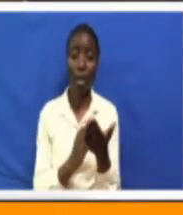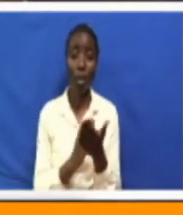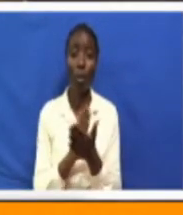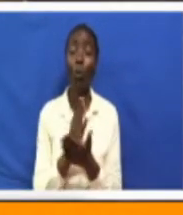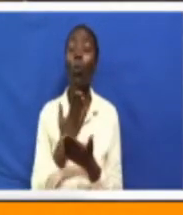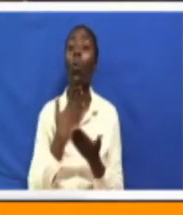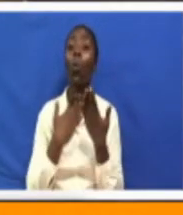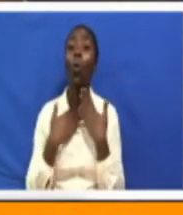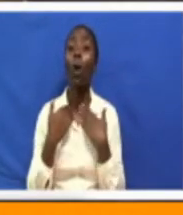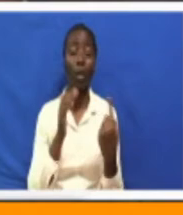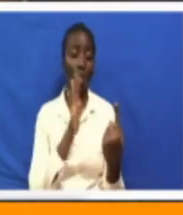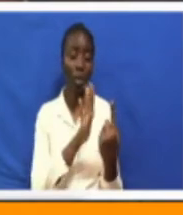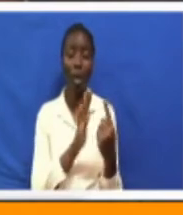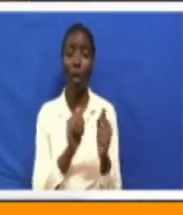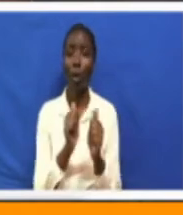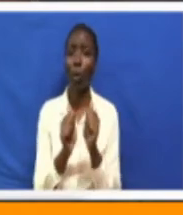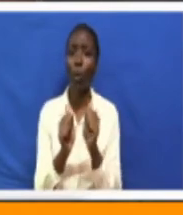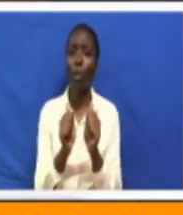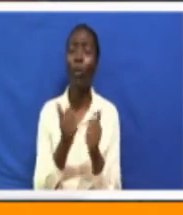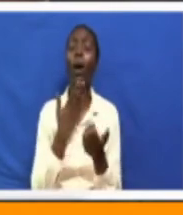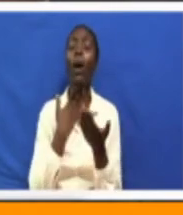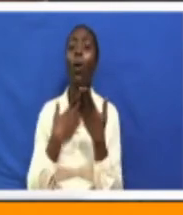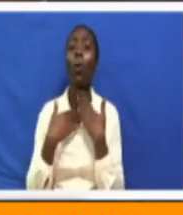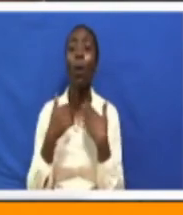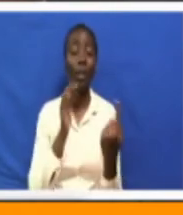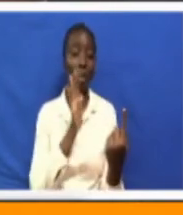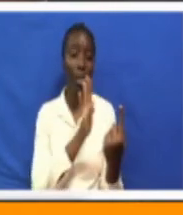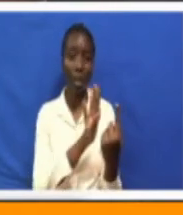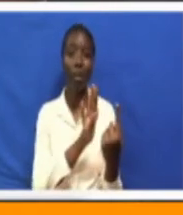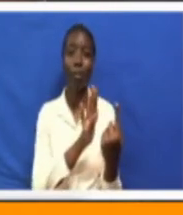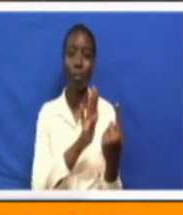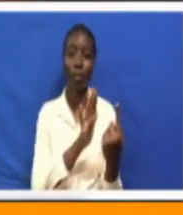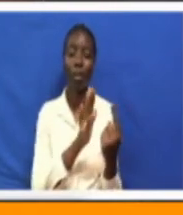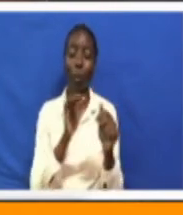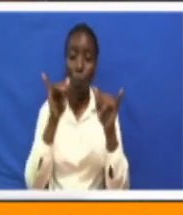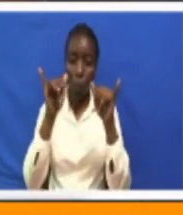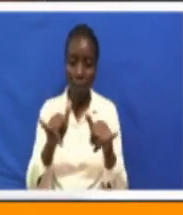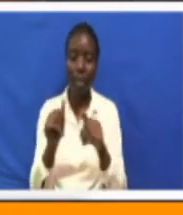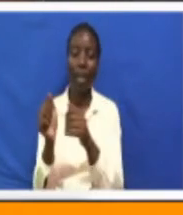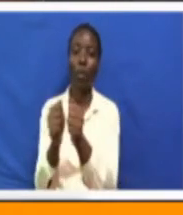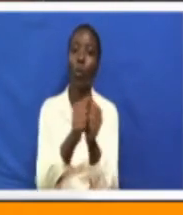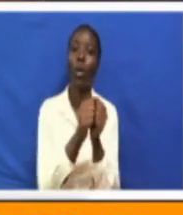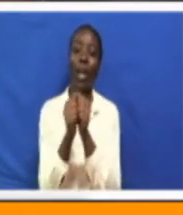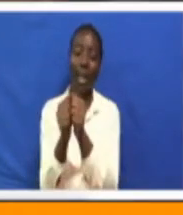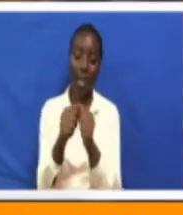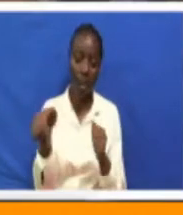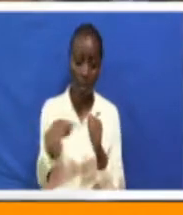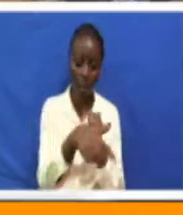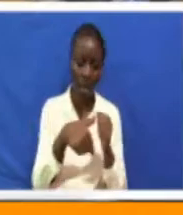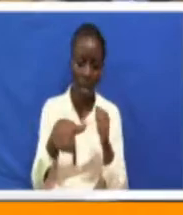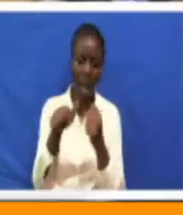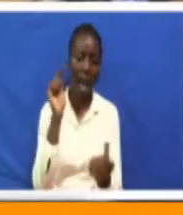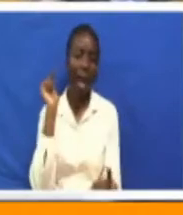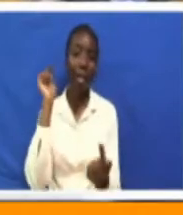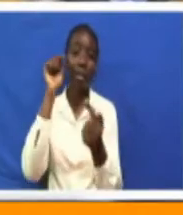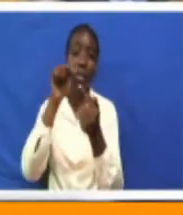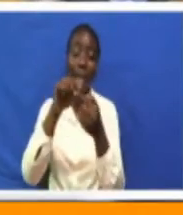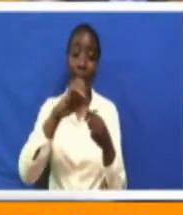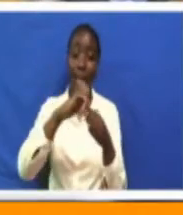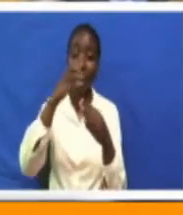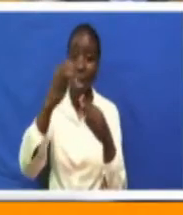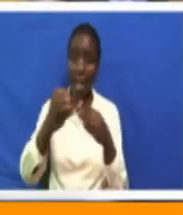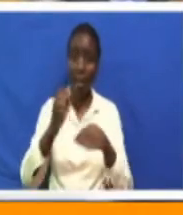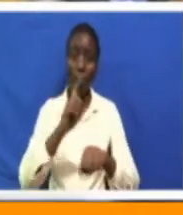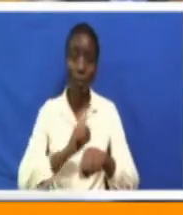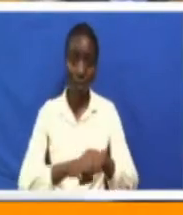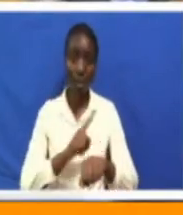which was his own desire to be with us until the end of the world